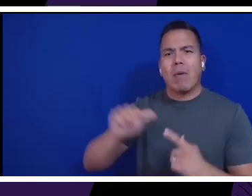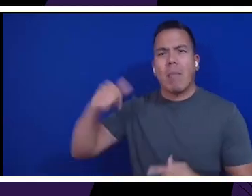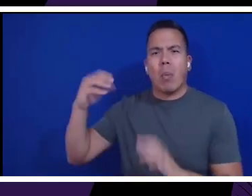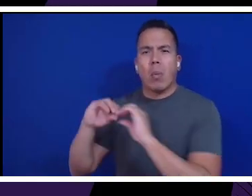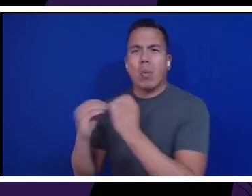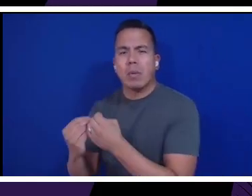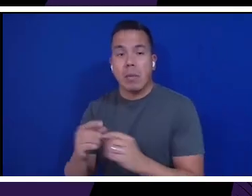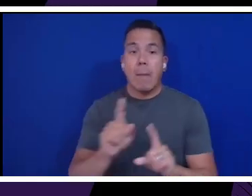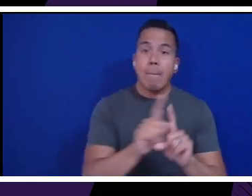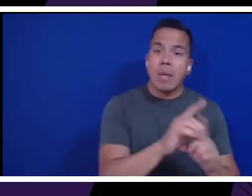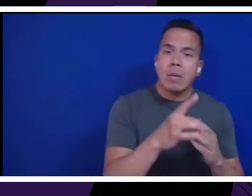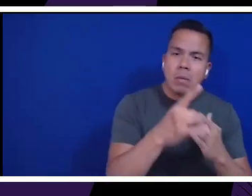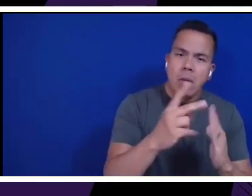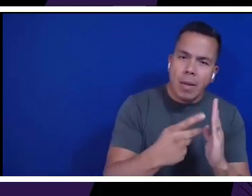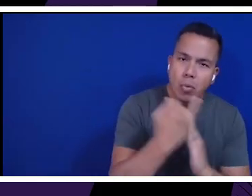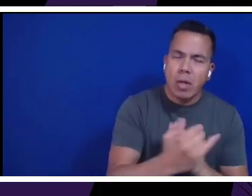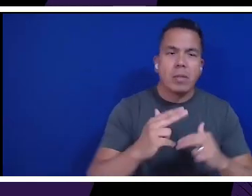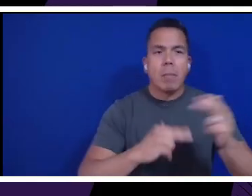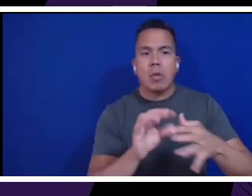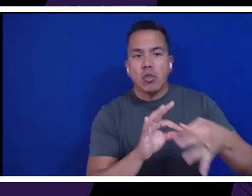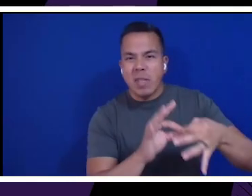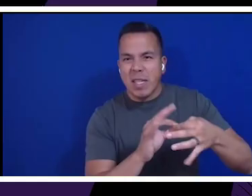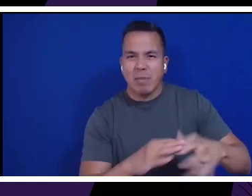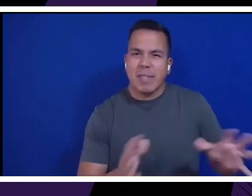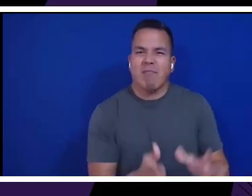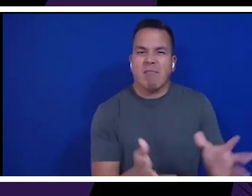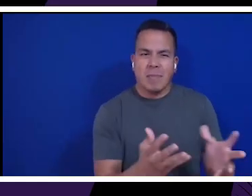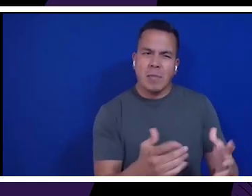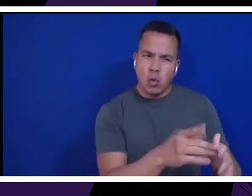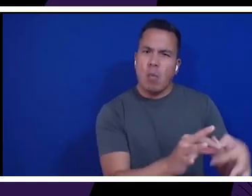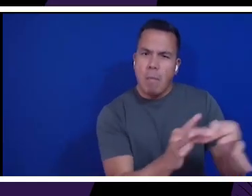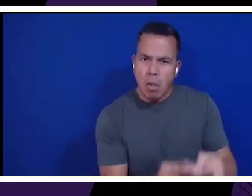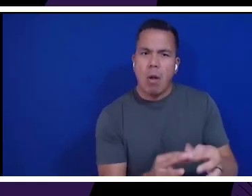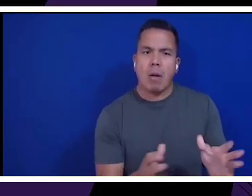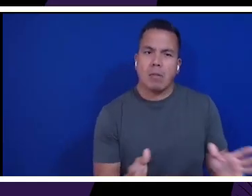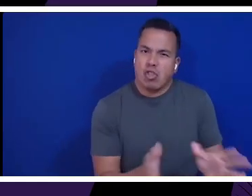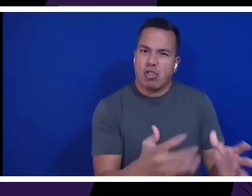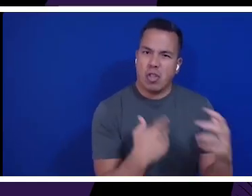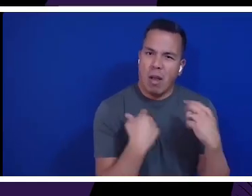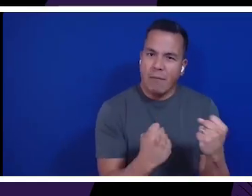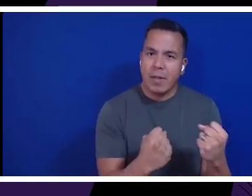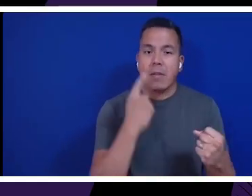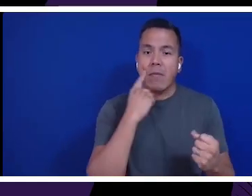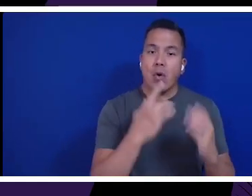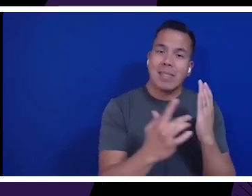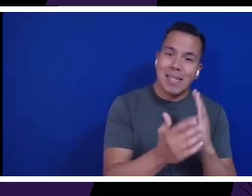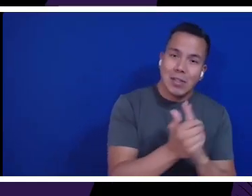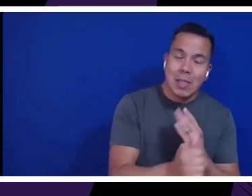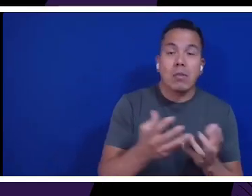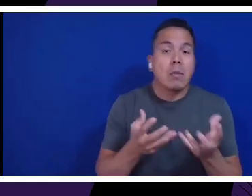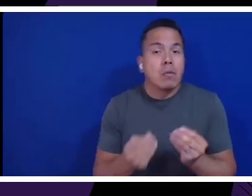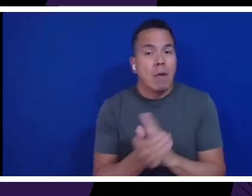projects, but also build relationships that nurture the sense of belonging and confidence in the technical skills and soft skills among their